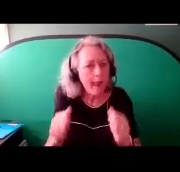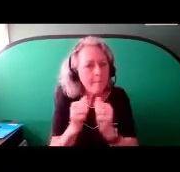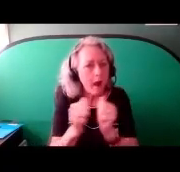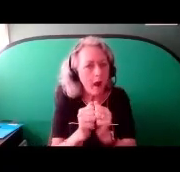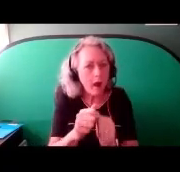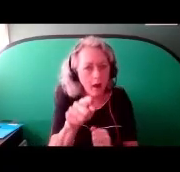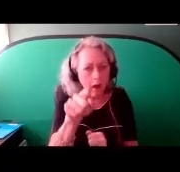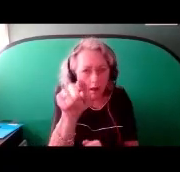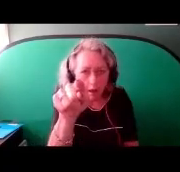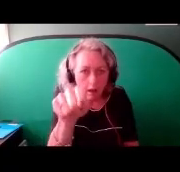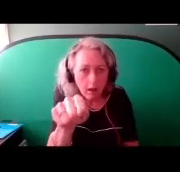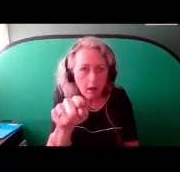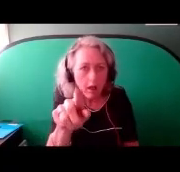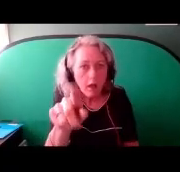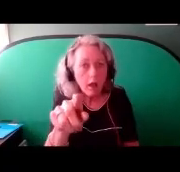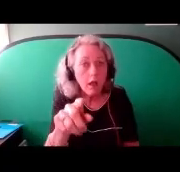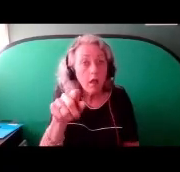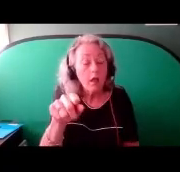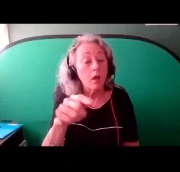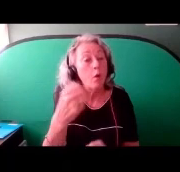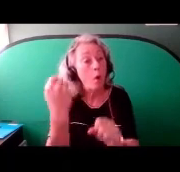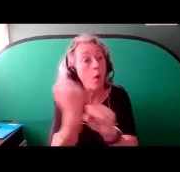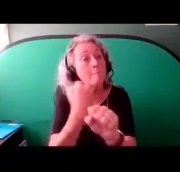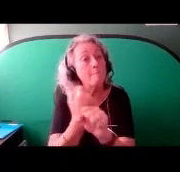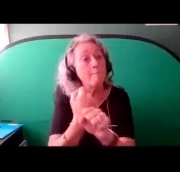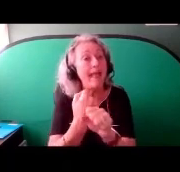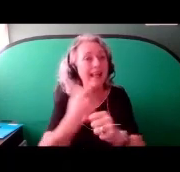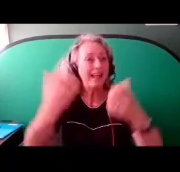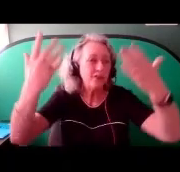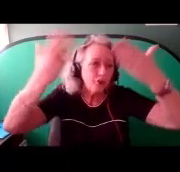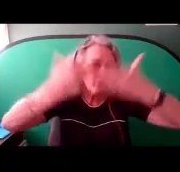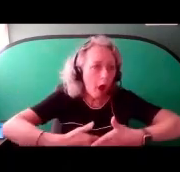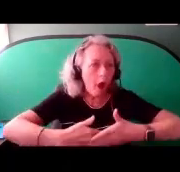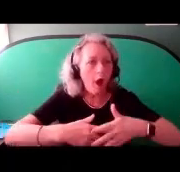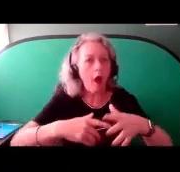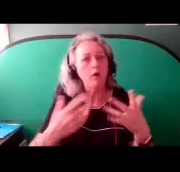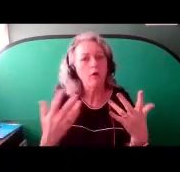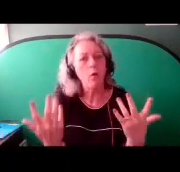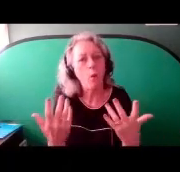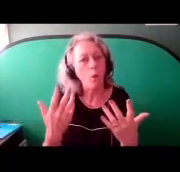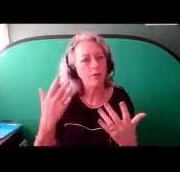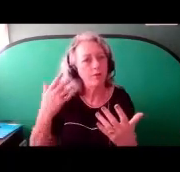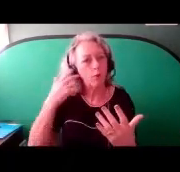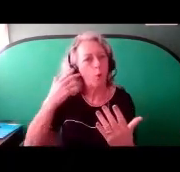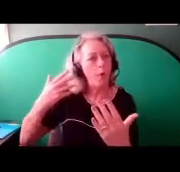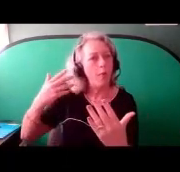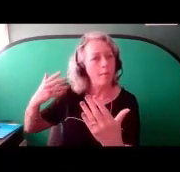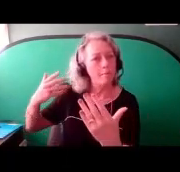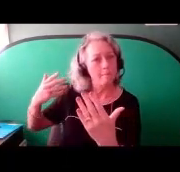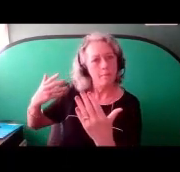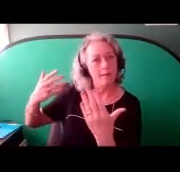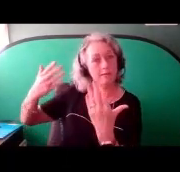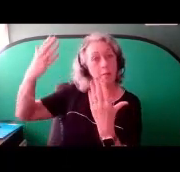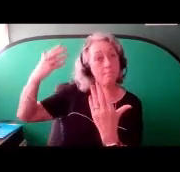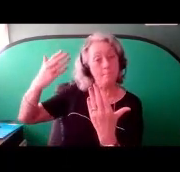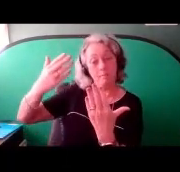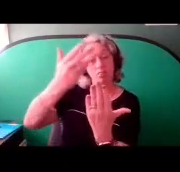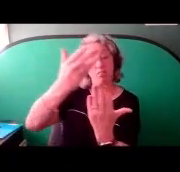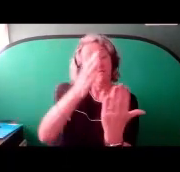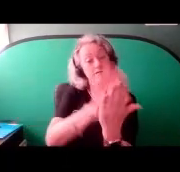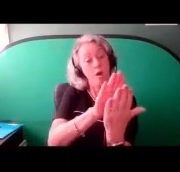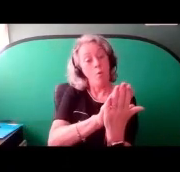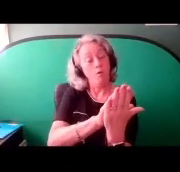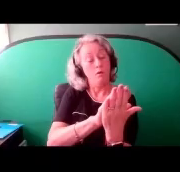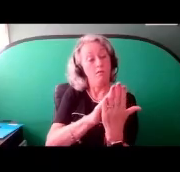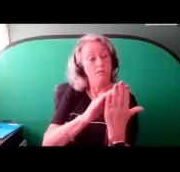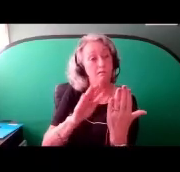can actually customize the wallpaper, and you can change it to dark mode, and you can alter the